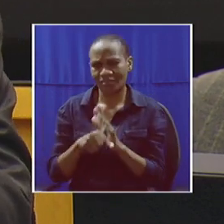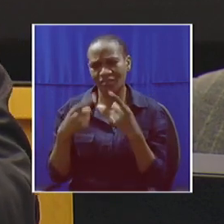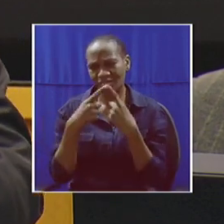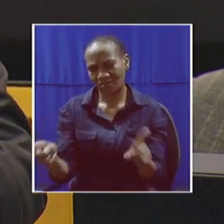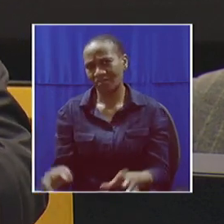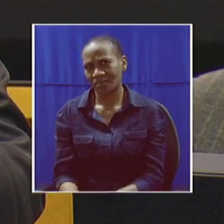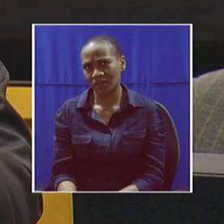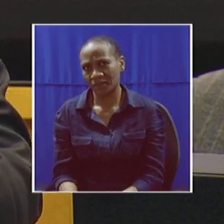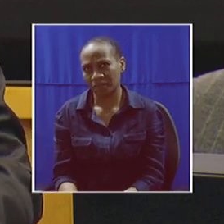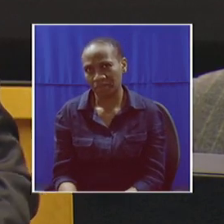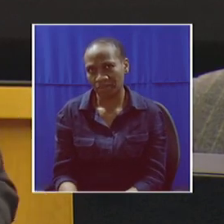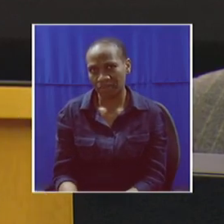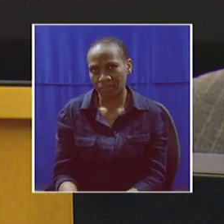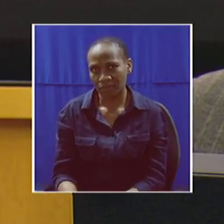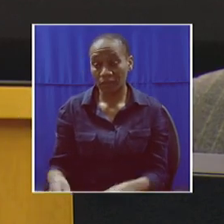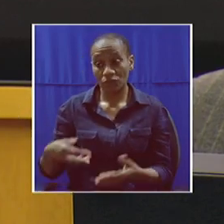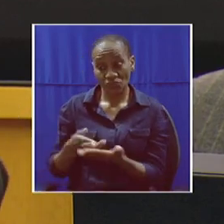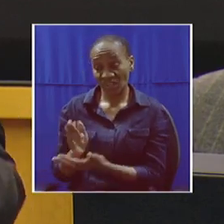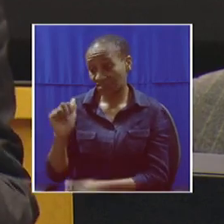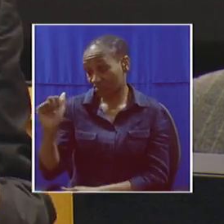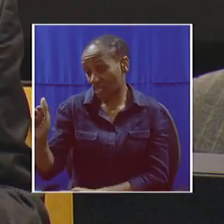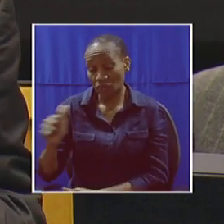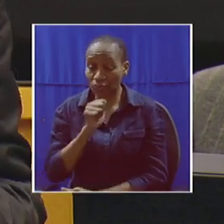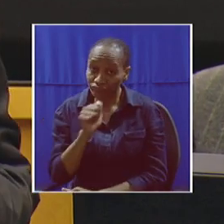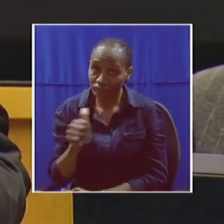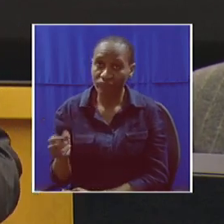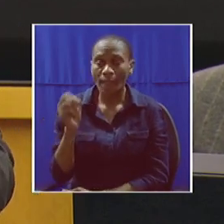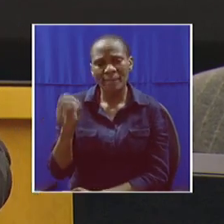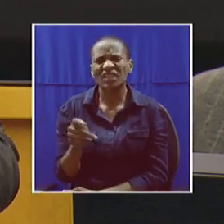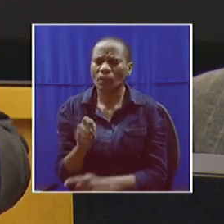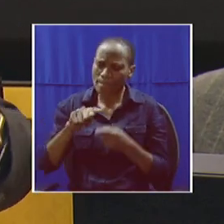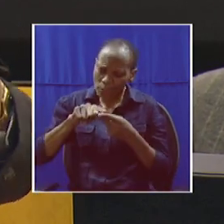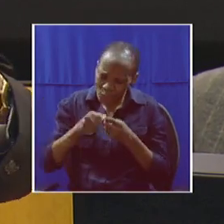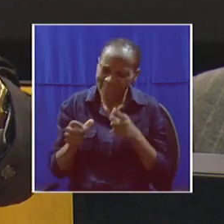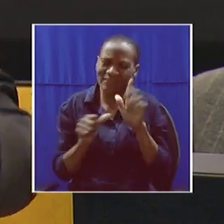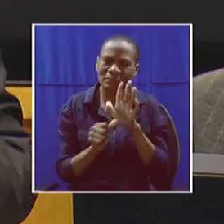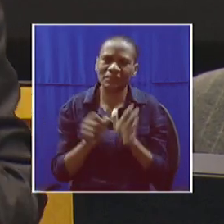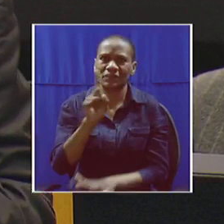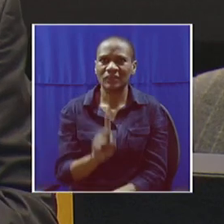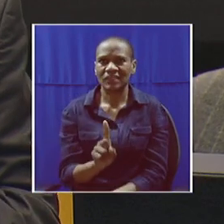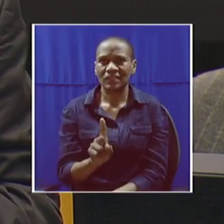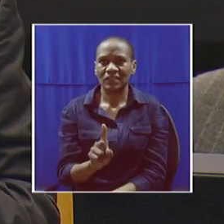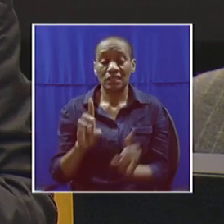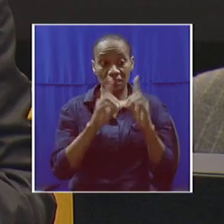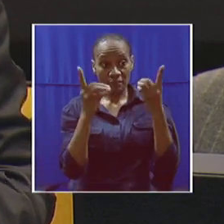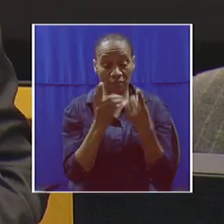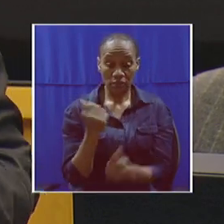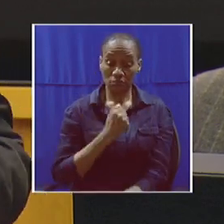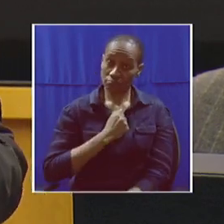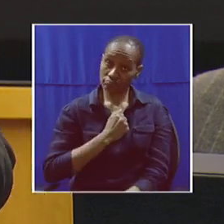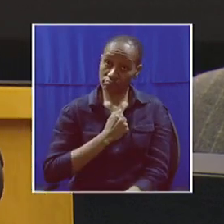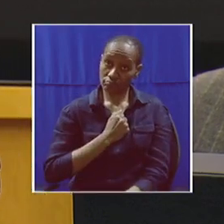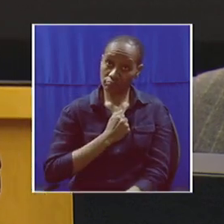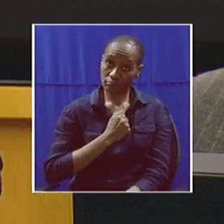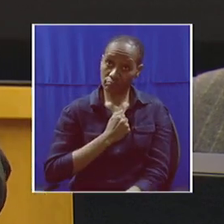privilege of parliament give you that right but the reality of the matter is our department is not